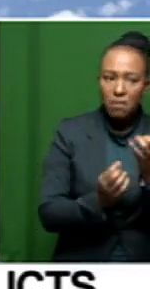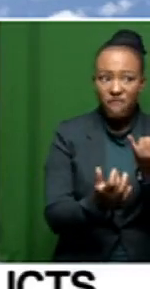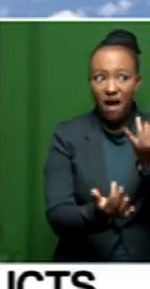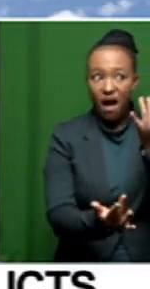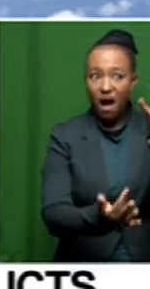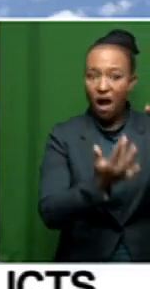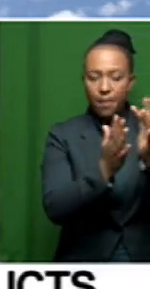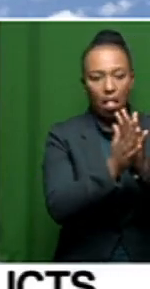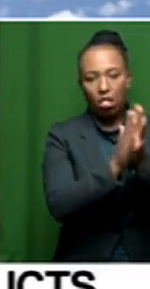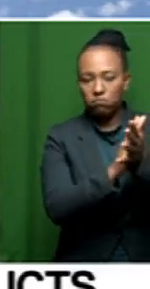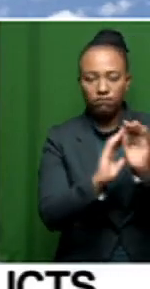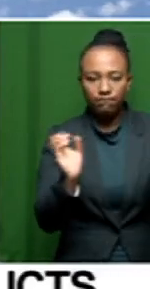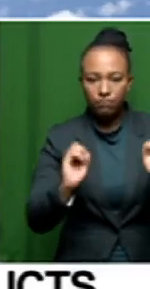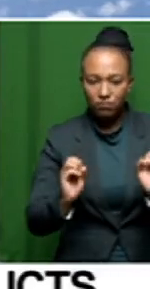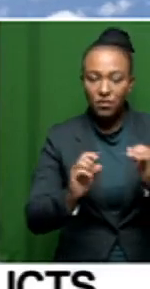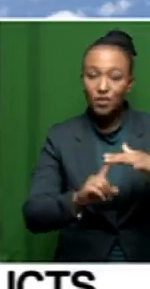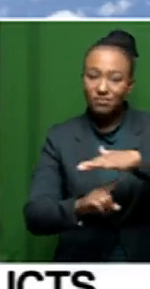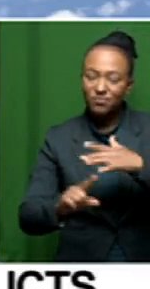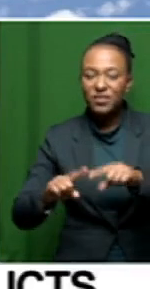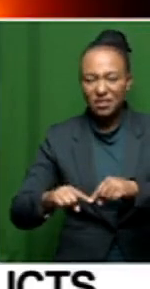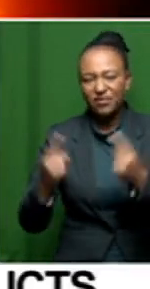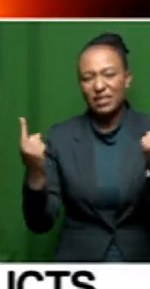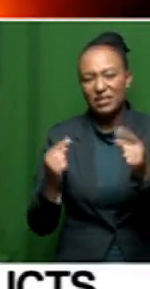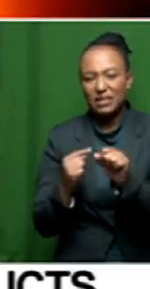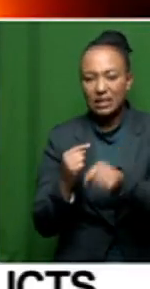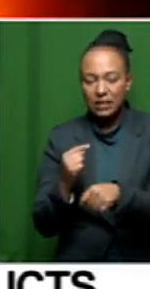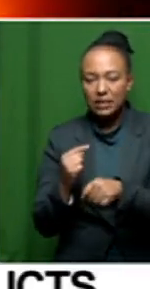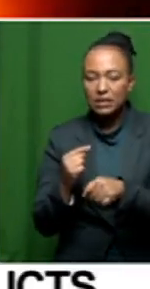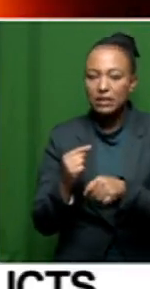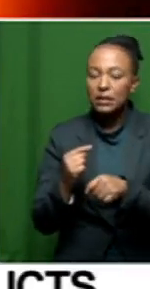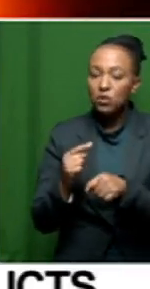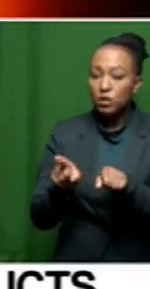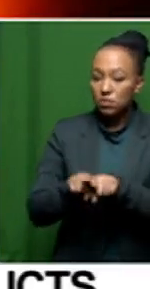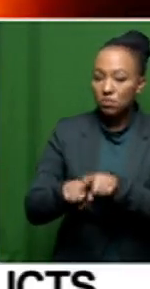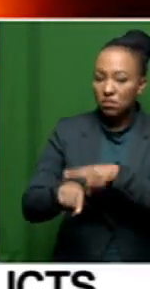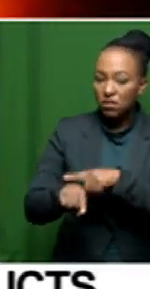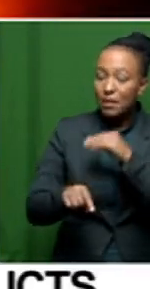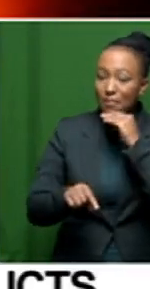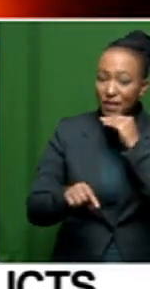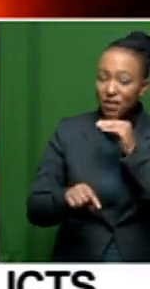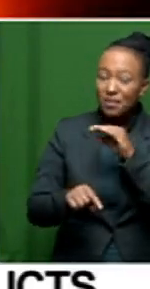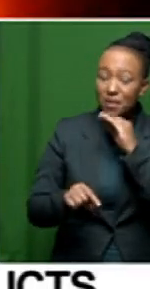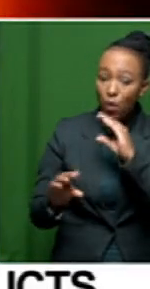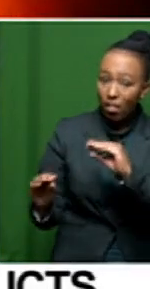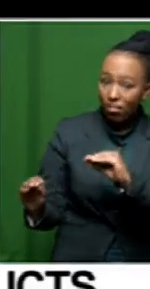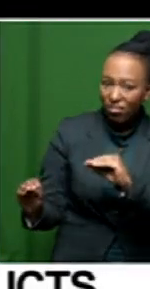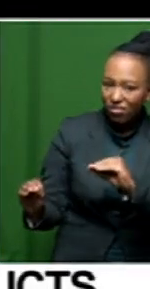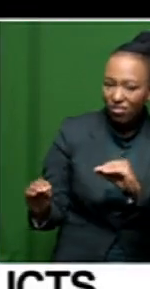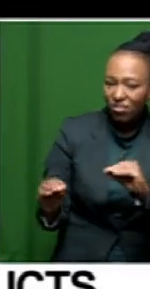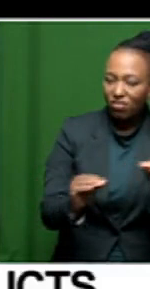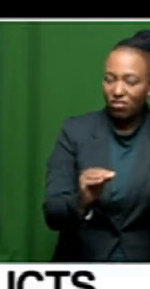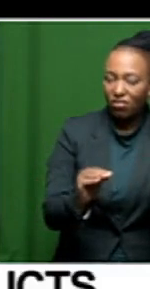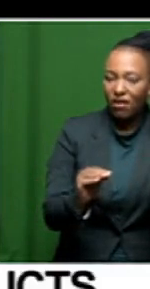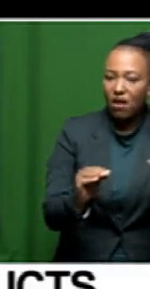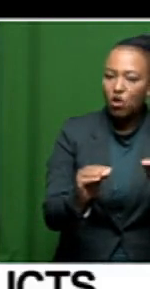fire. So the situation is different. But at the very same time, it's going to take a delay to